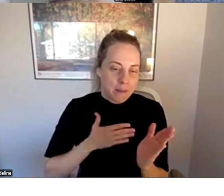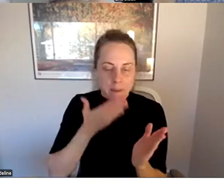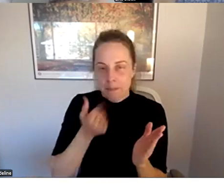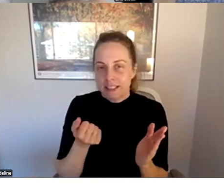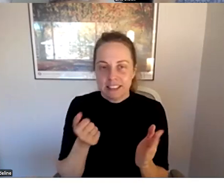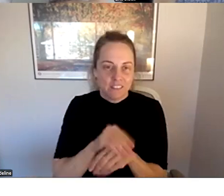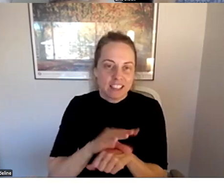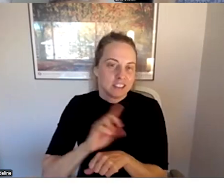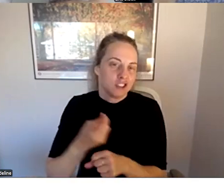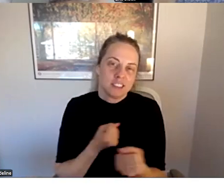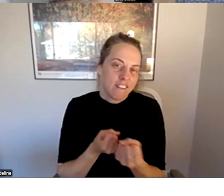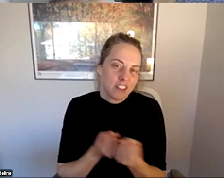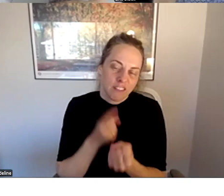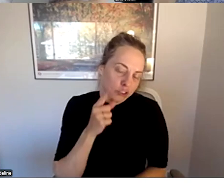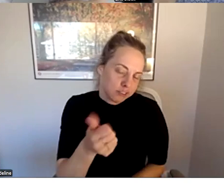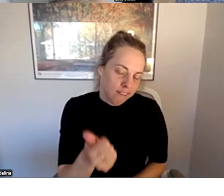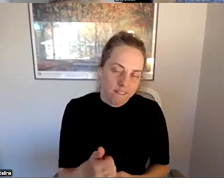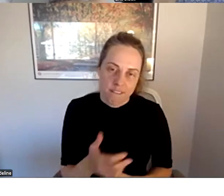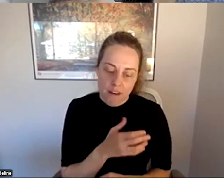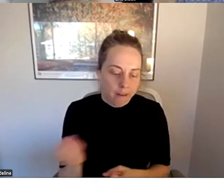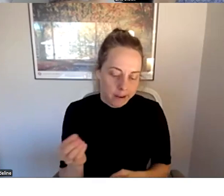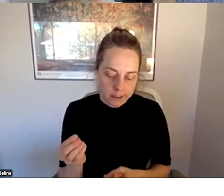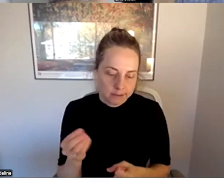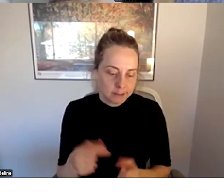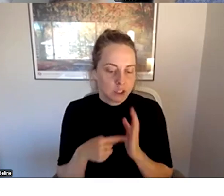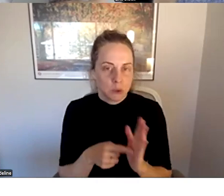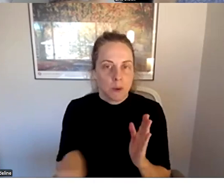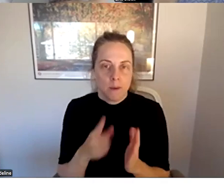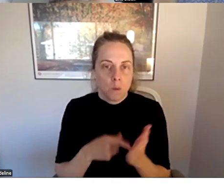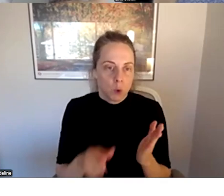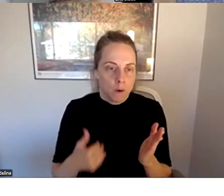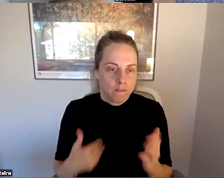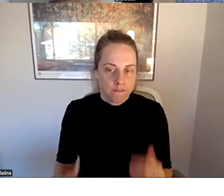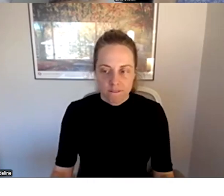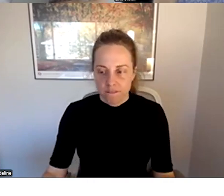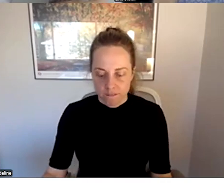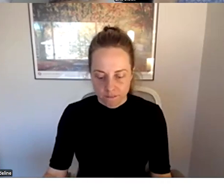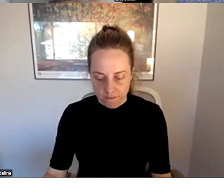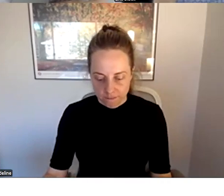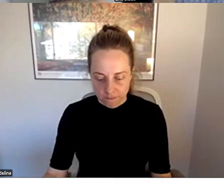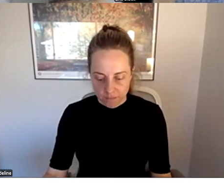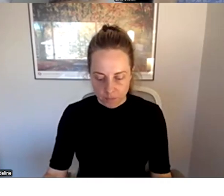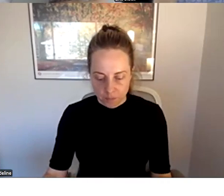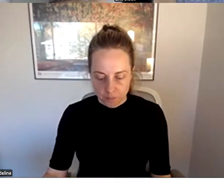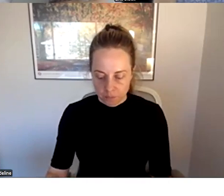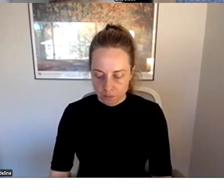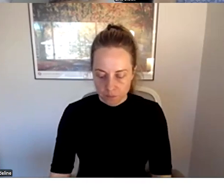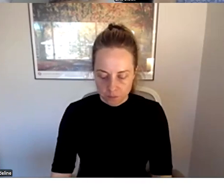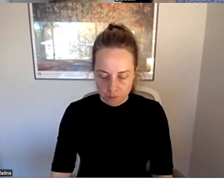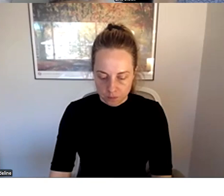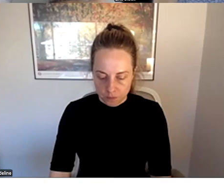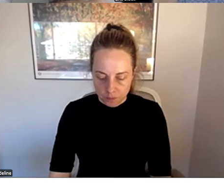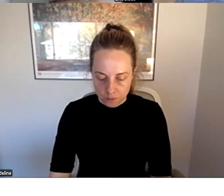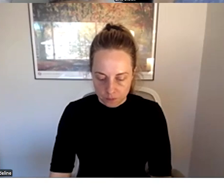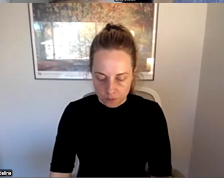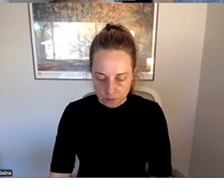a great advocate for yourself and, you know, showing them what you got. Meredith, we just got a comment that said you're